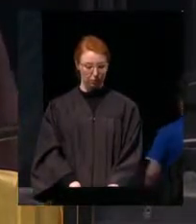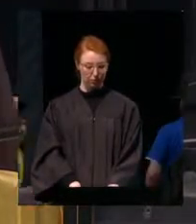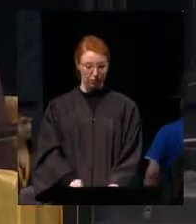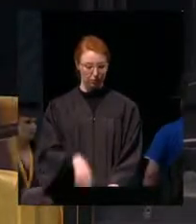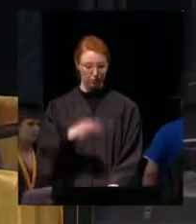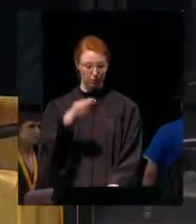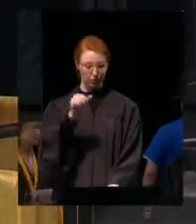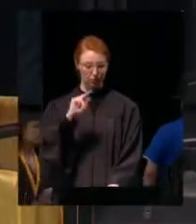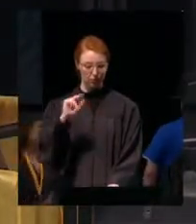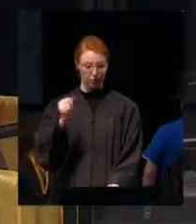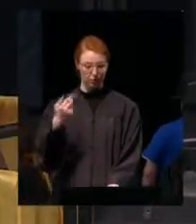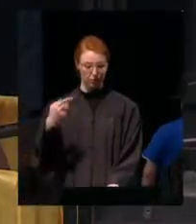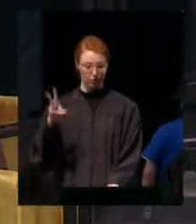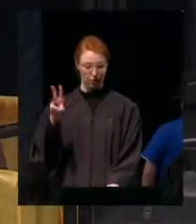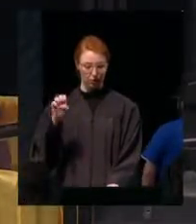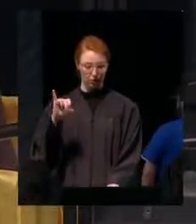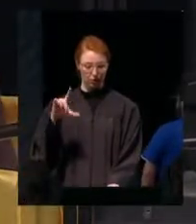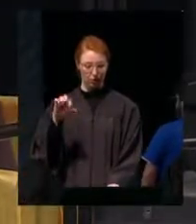Hannah Weiler.